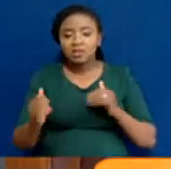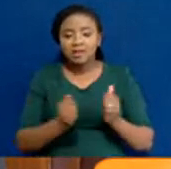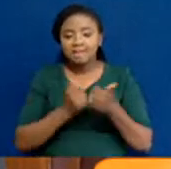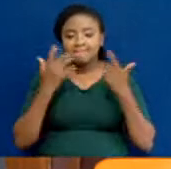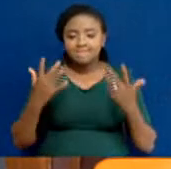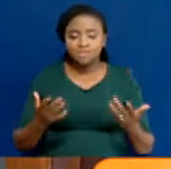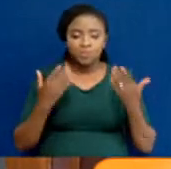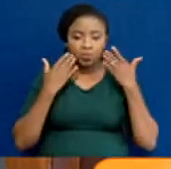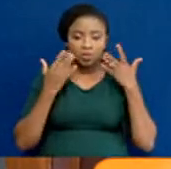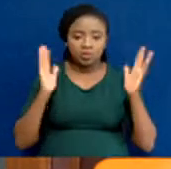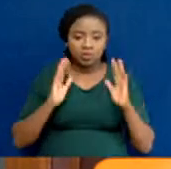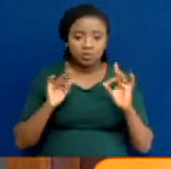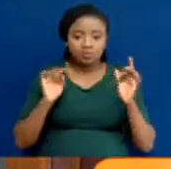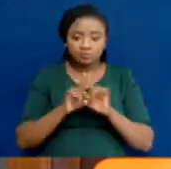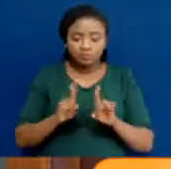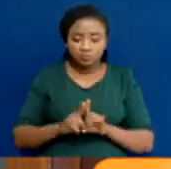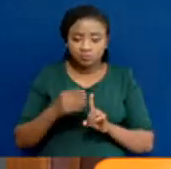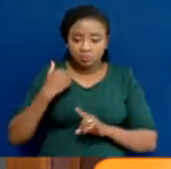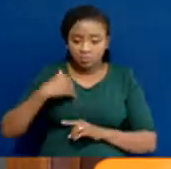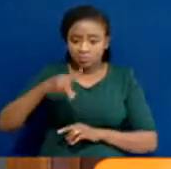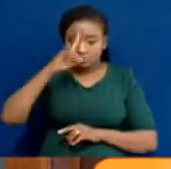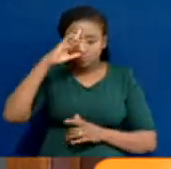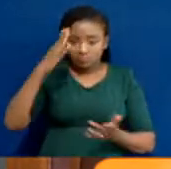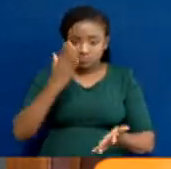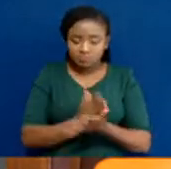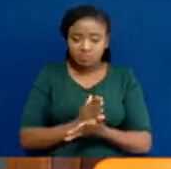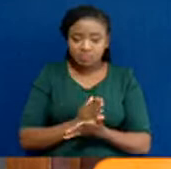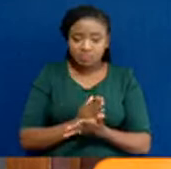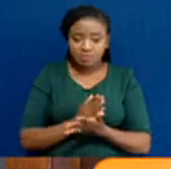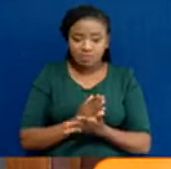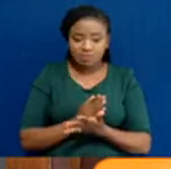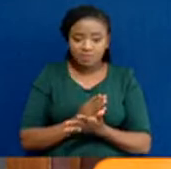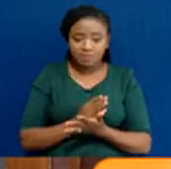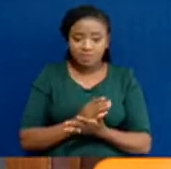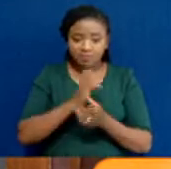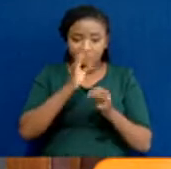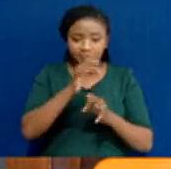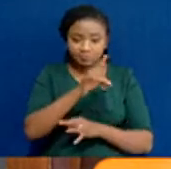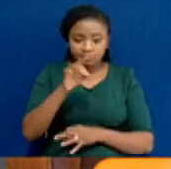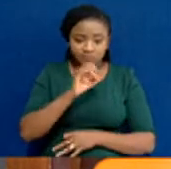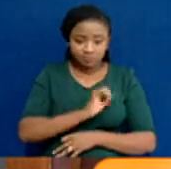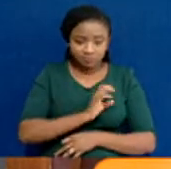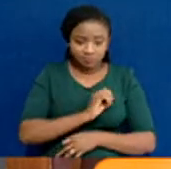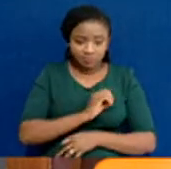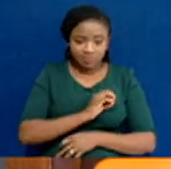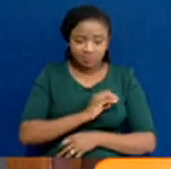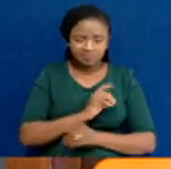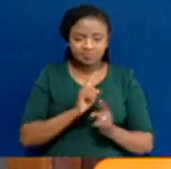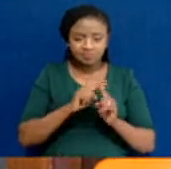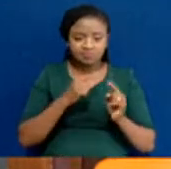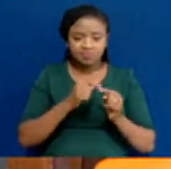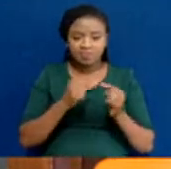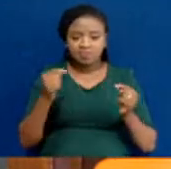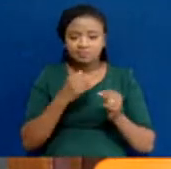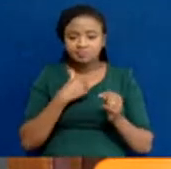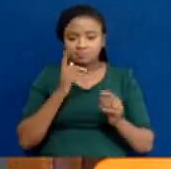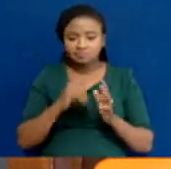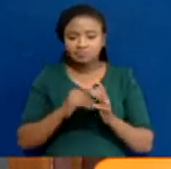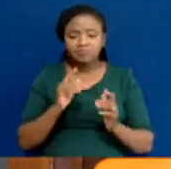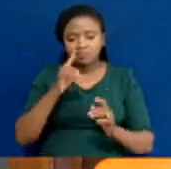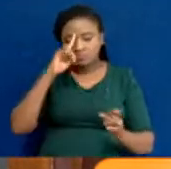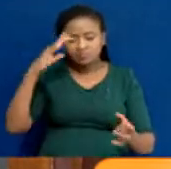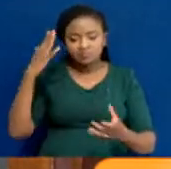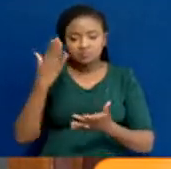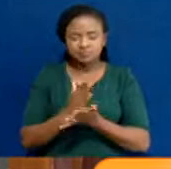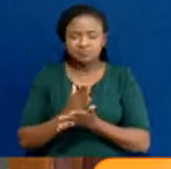that, and I believe the opposite of fear is faith. So when we are dealing with each